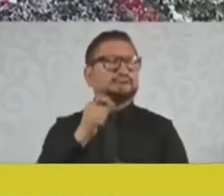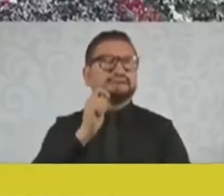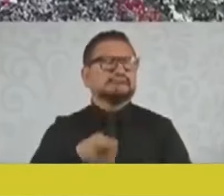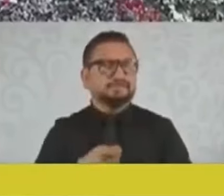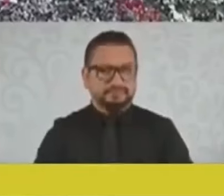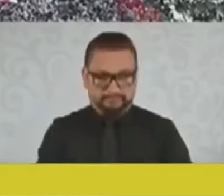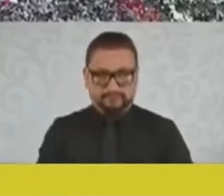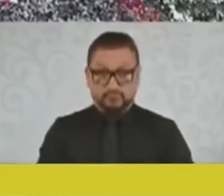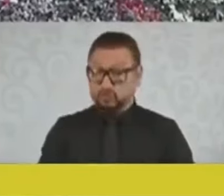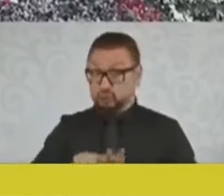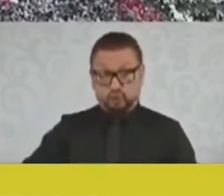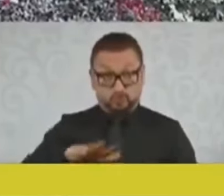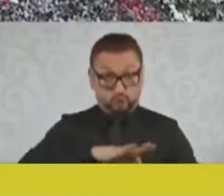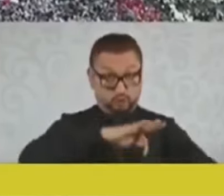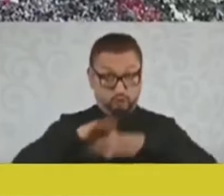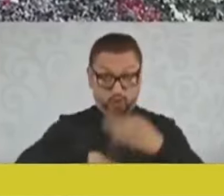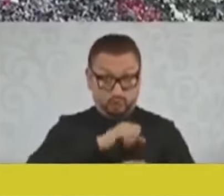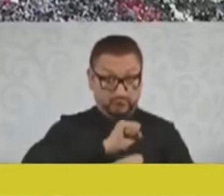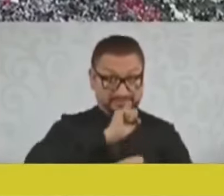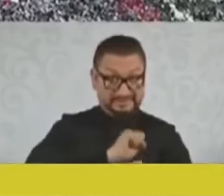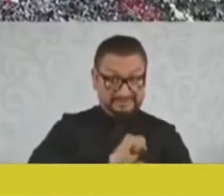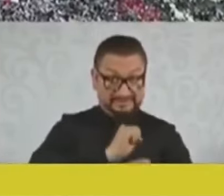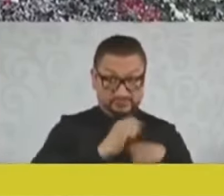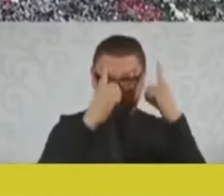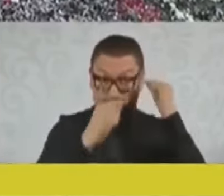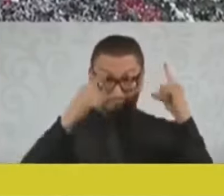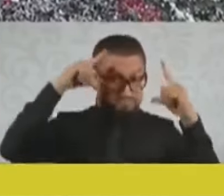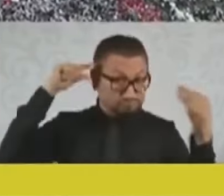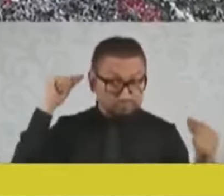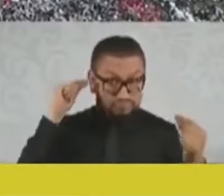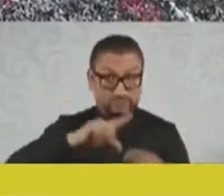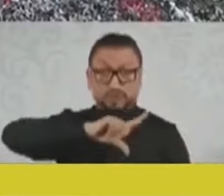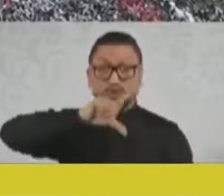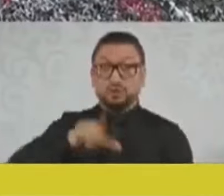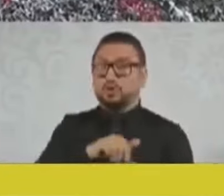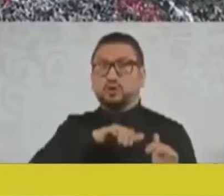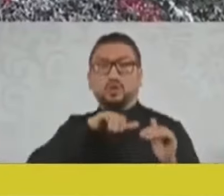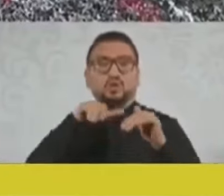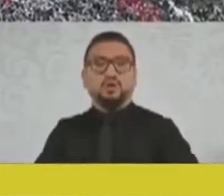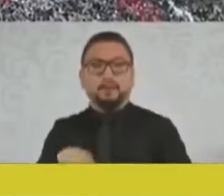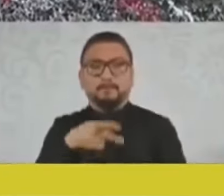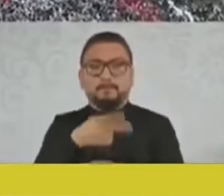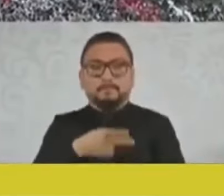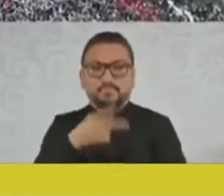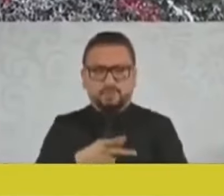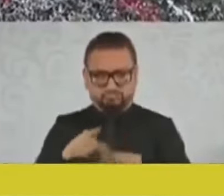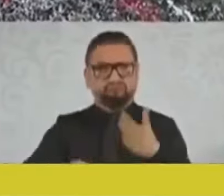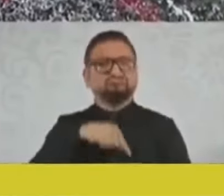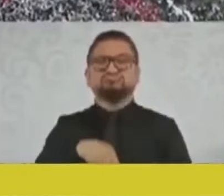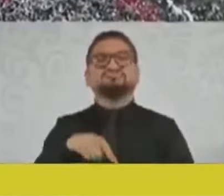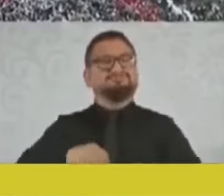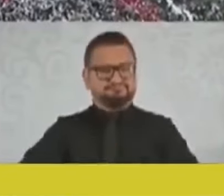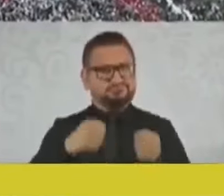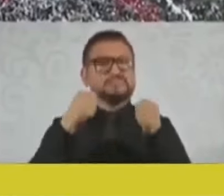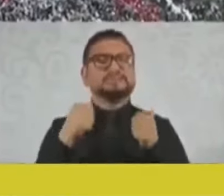The purpose of this is that all of the students that finish high school have